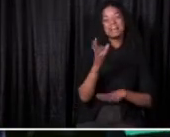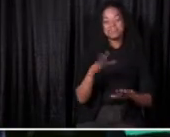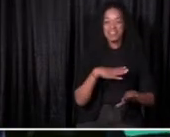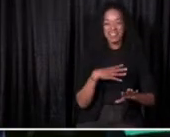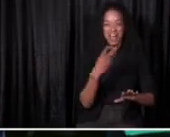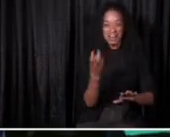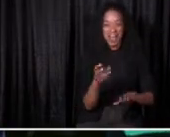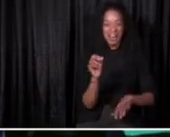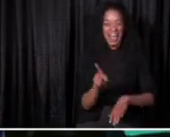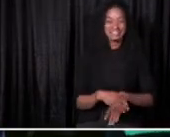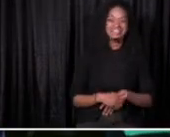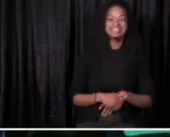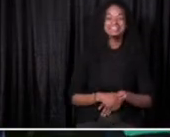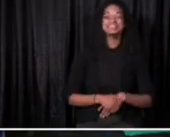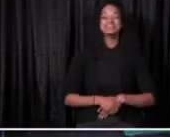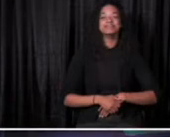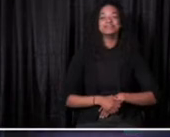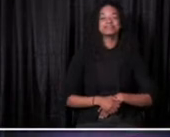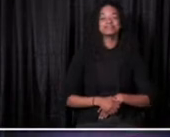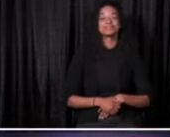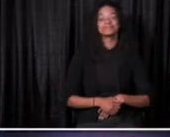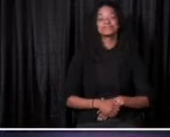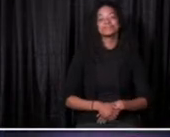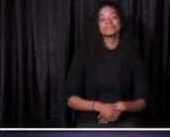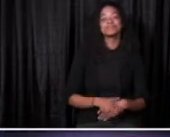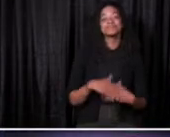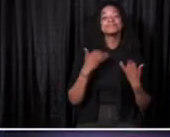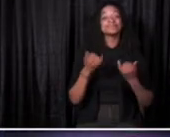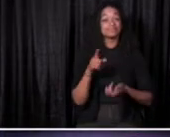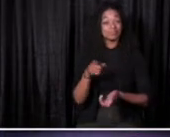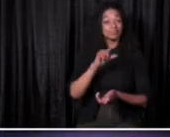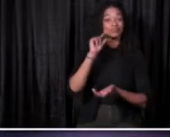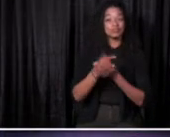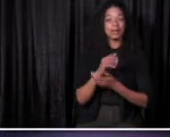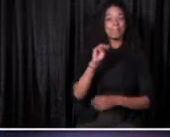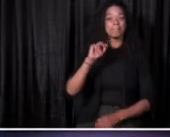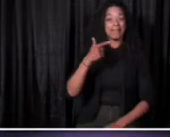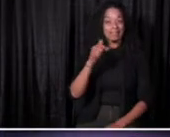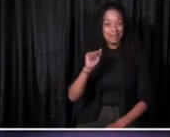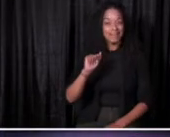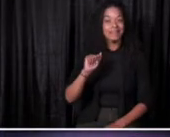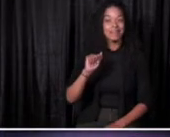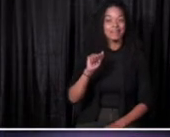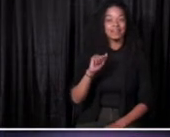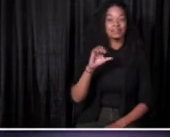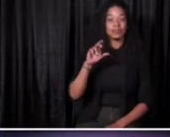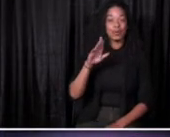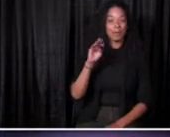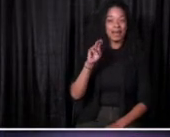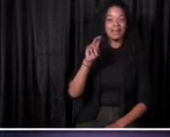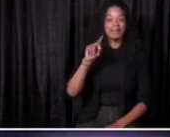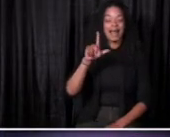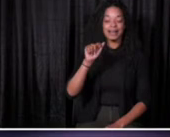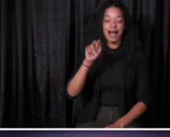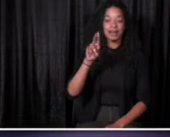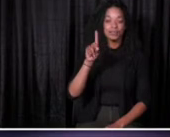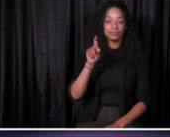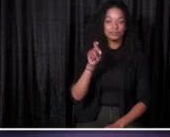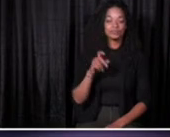She is graduating magna cum laude with a bachelor's degree in nursing.